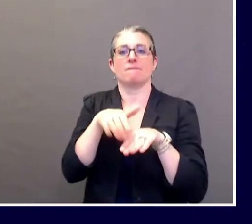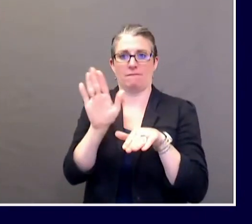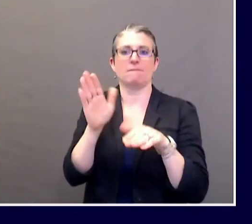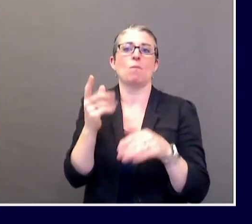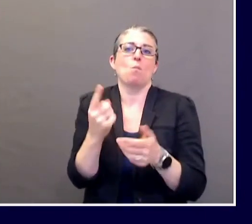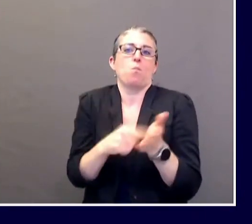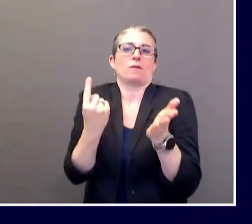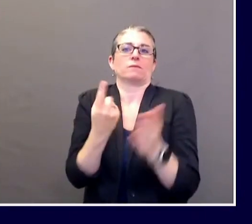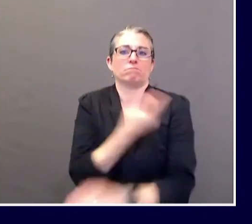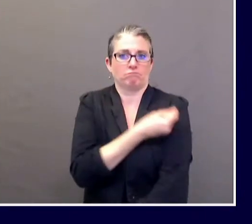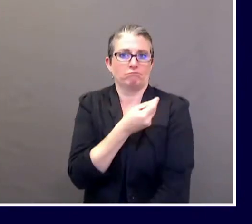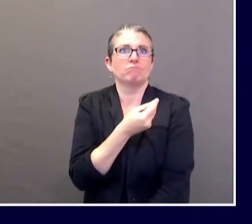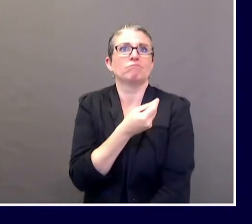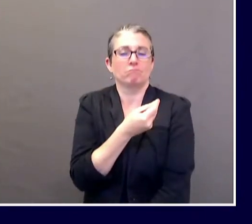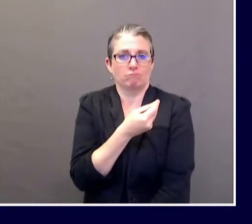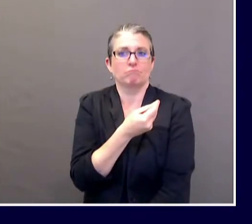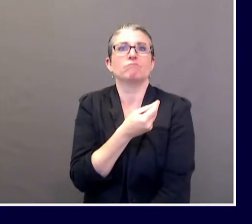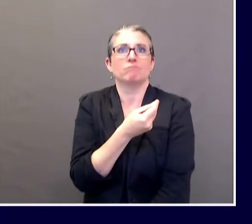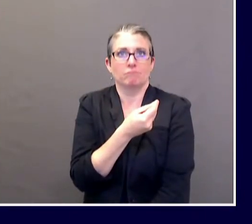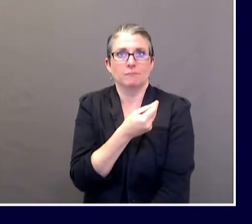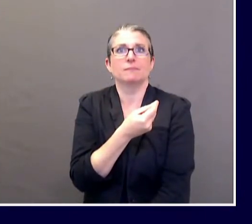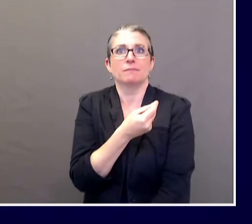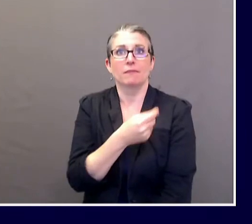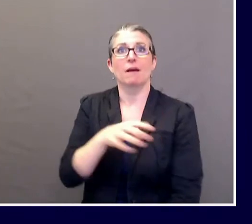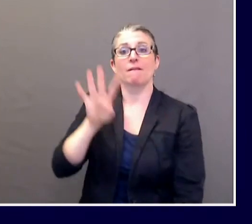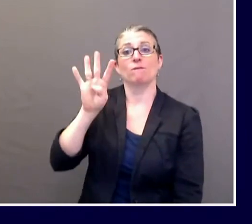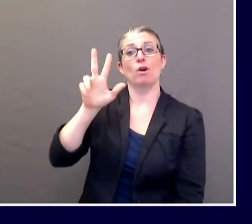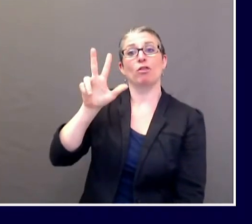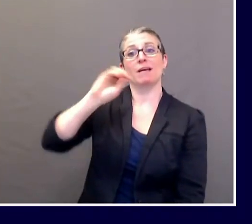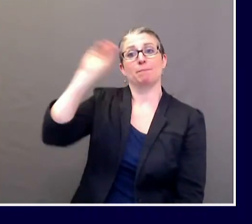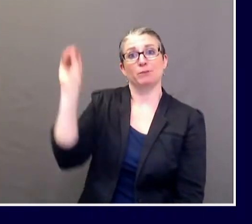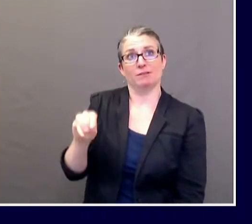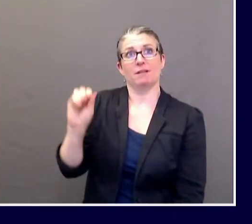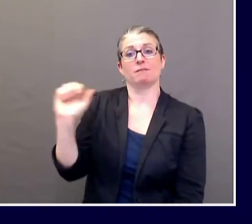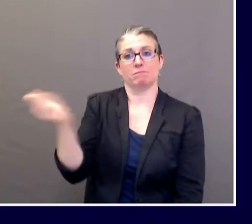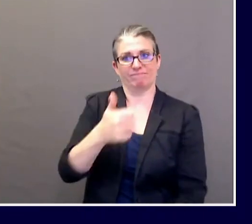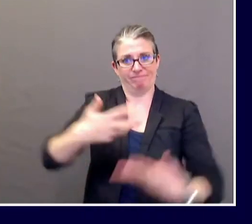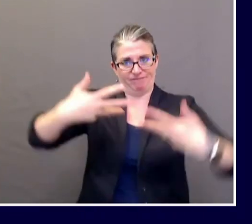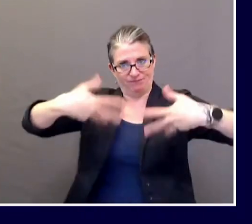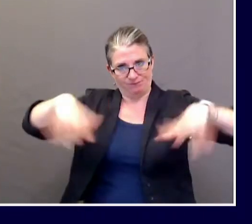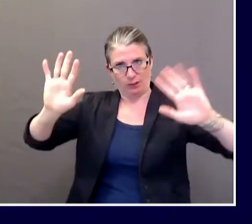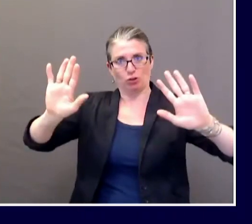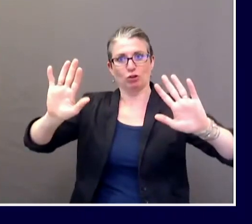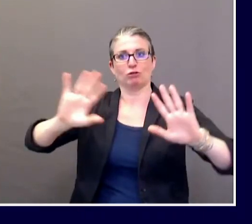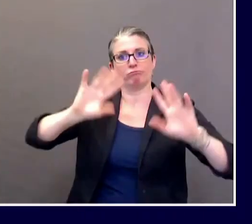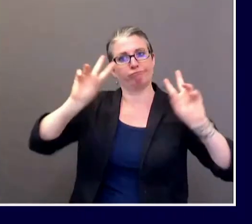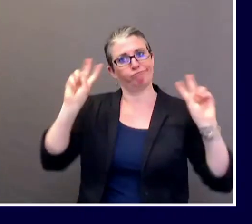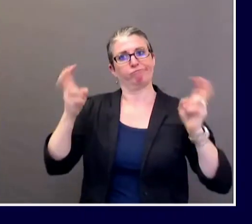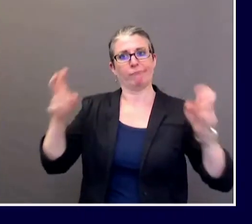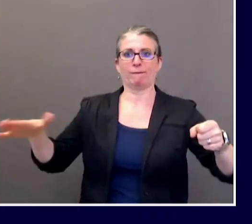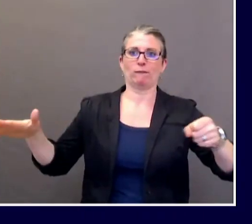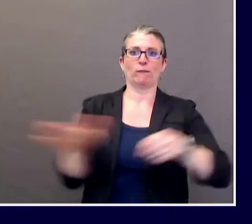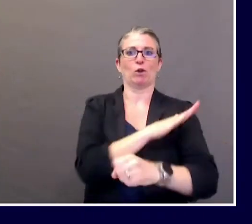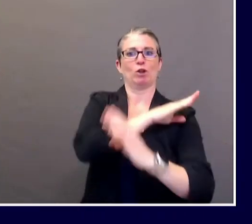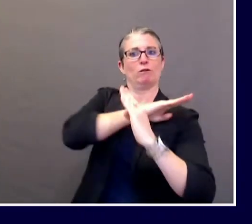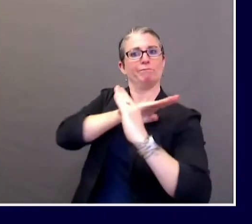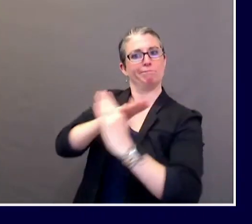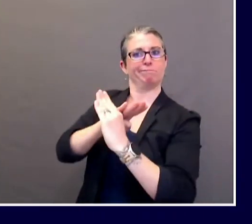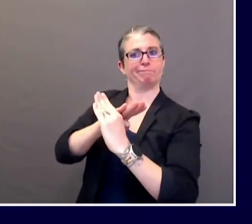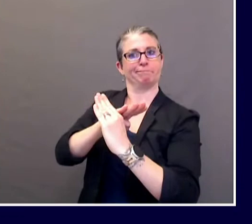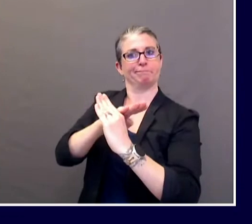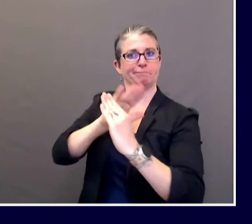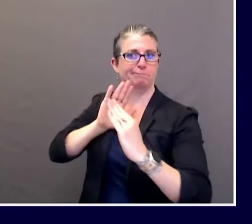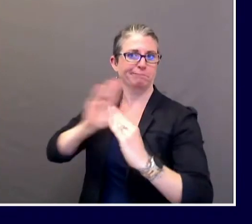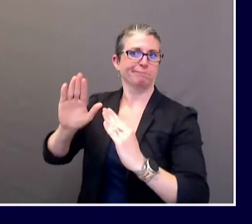shots they need, either both doses of Pfizer or Moderna, or their single shot of J&J vaccine. Speaking